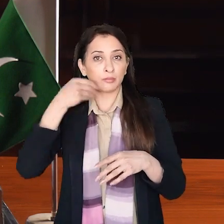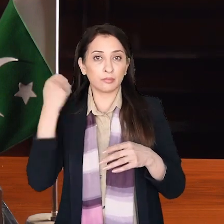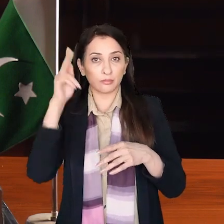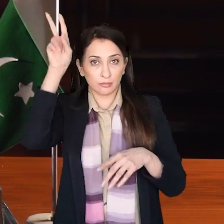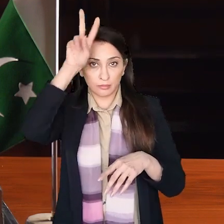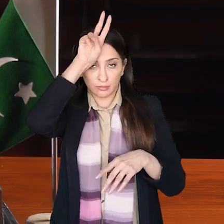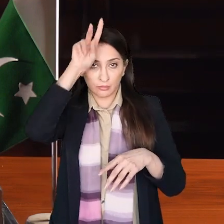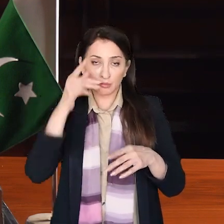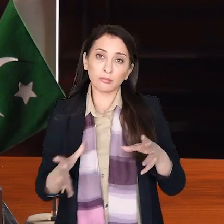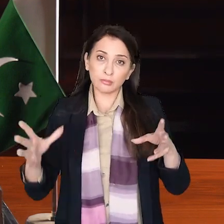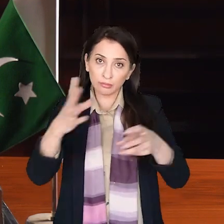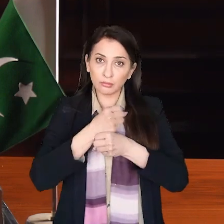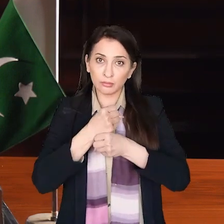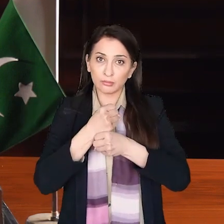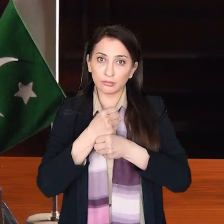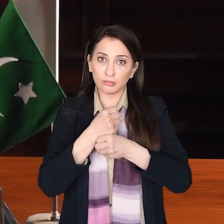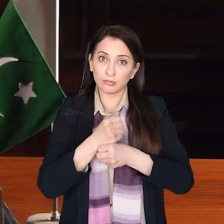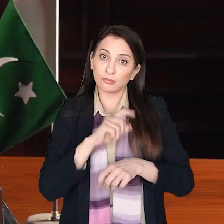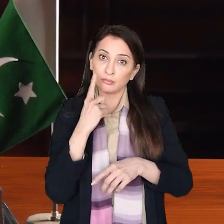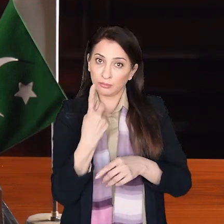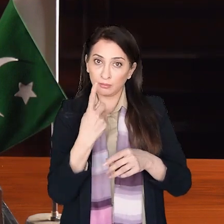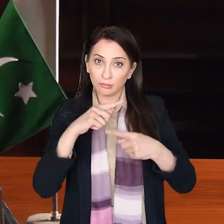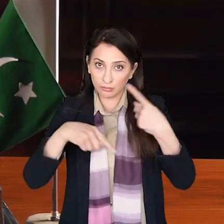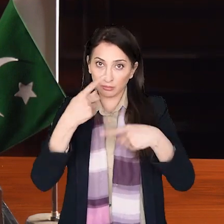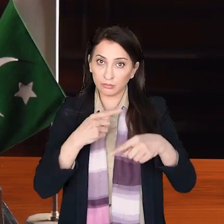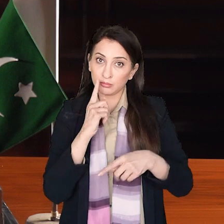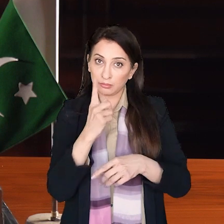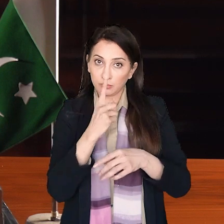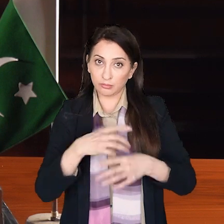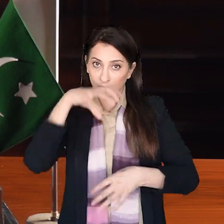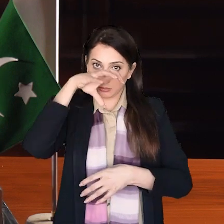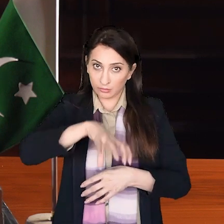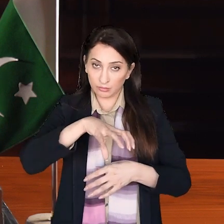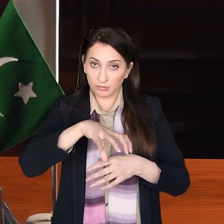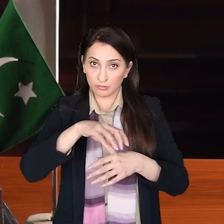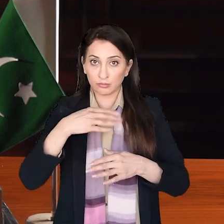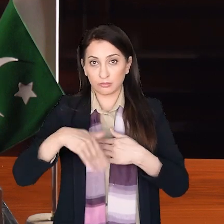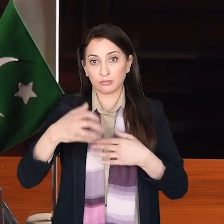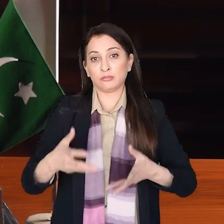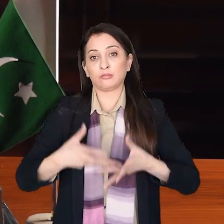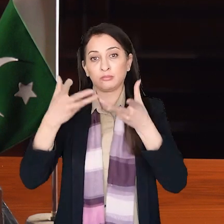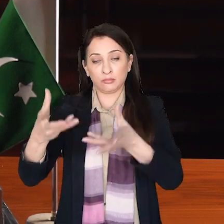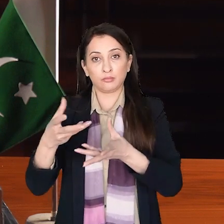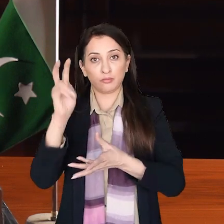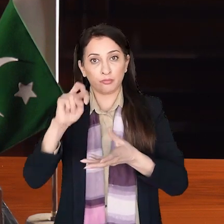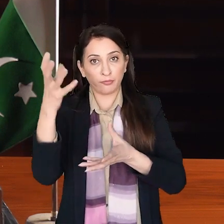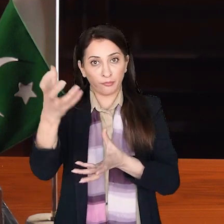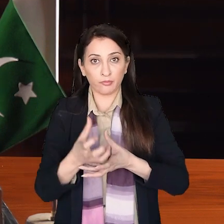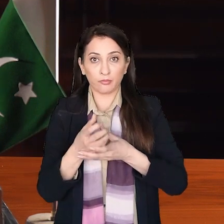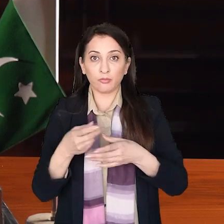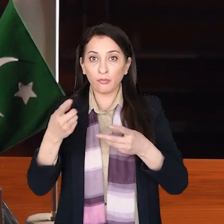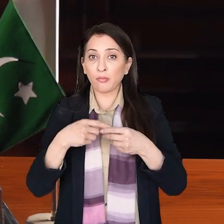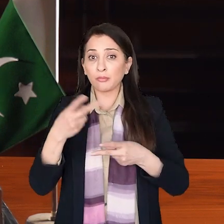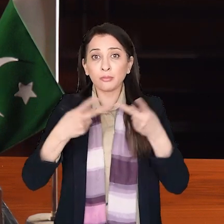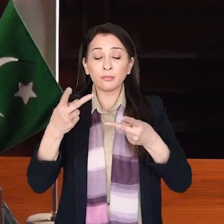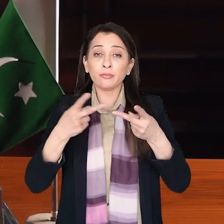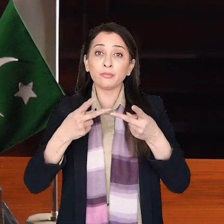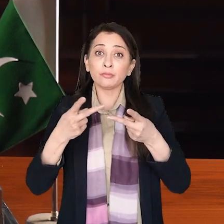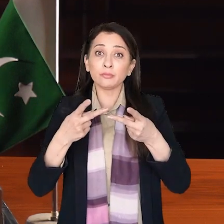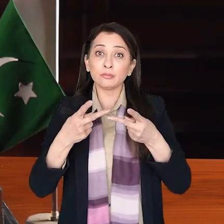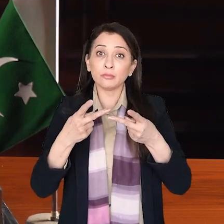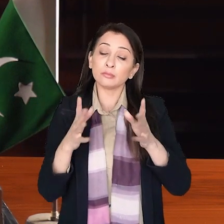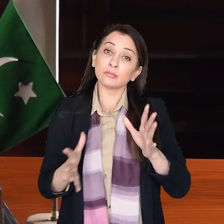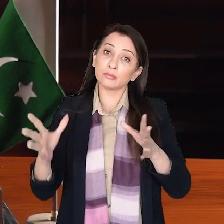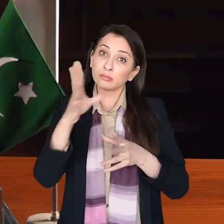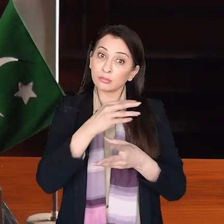Sindh, Gilgit-Baltistan, we work together as one body, one nation, we can boost our exports. And no business is too small. Don't you ever